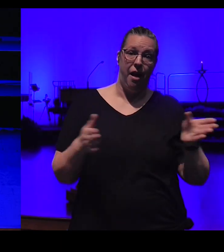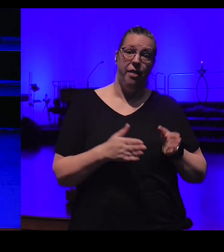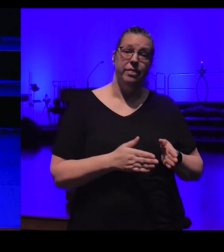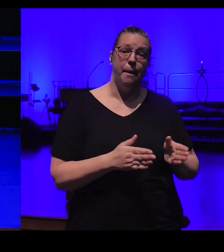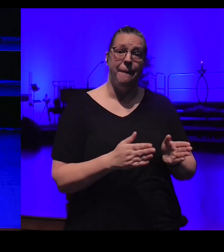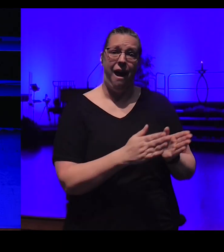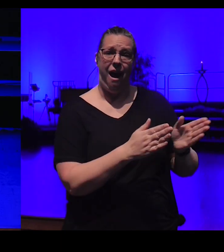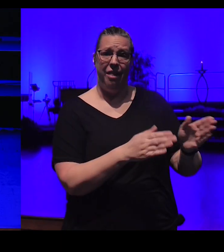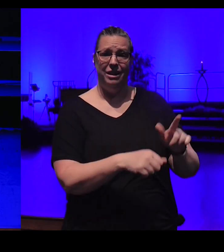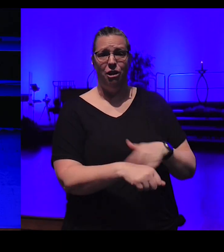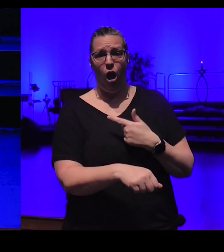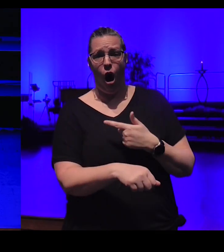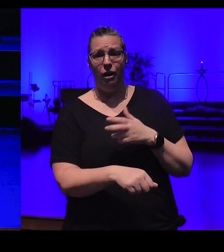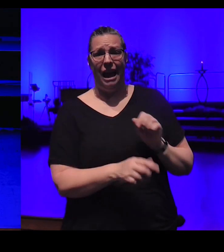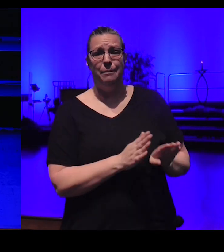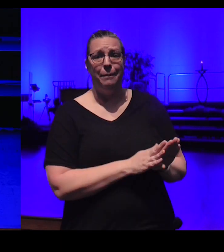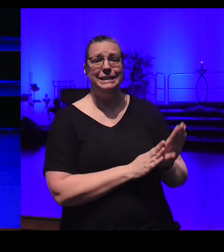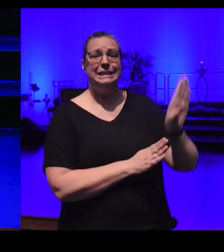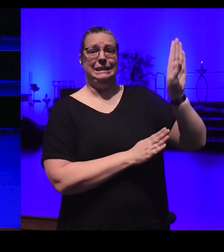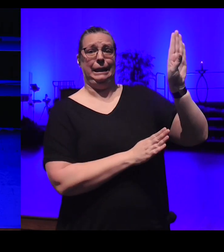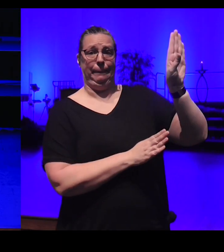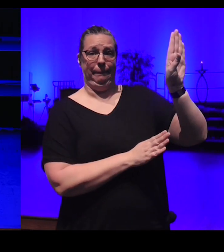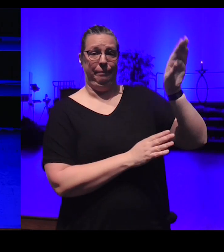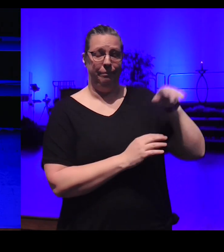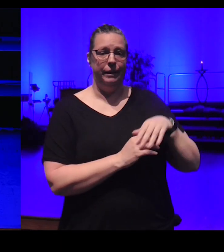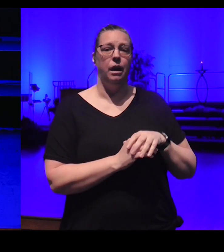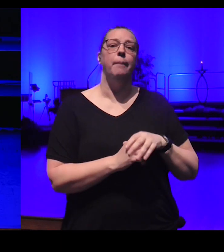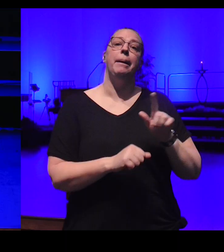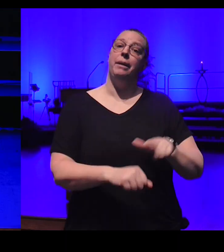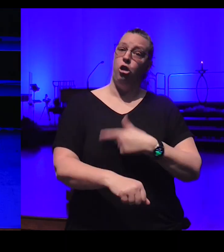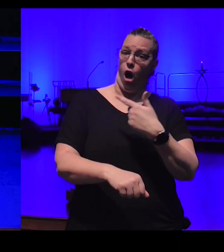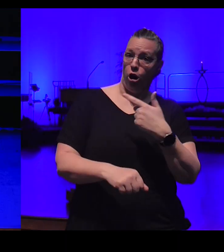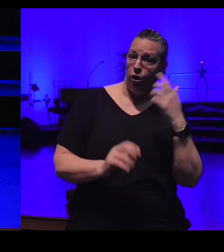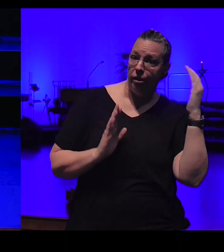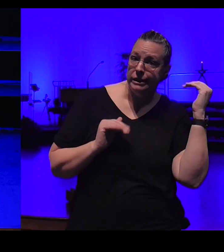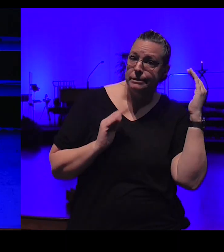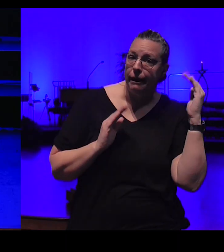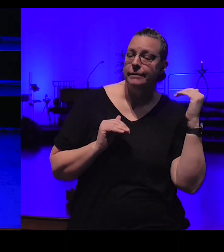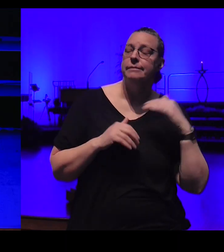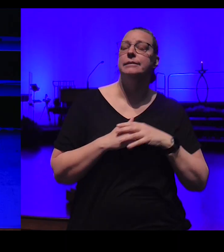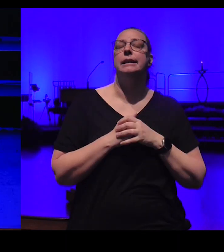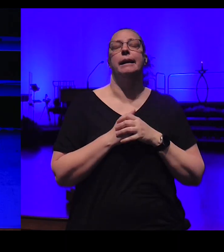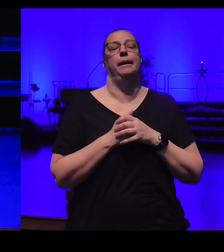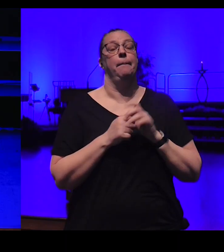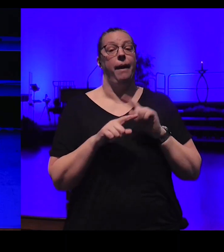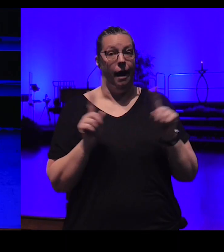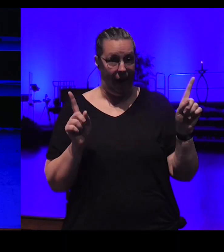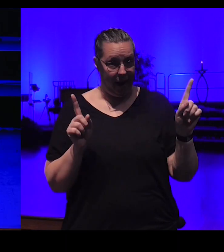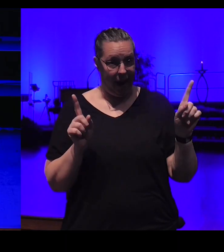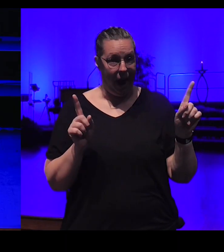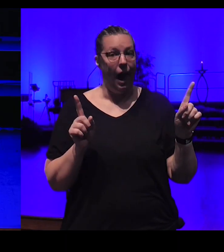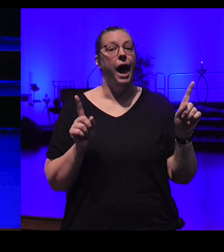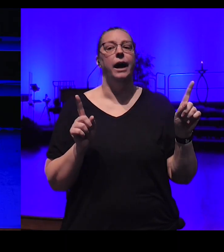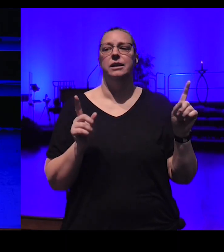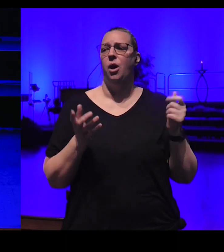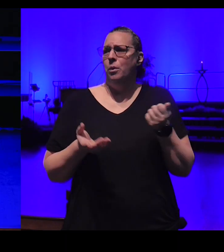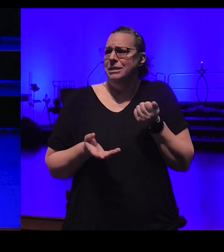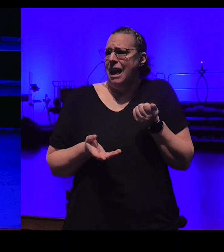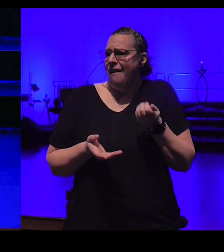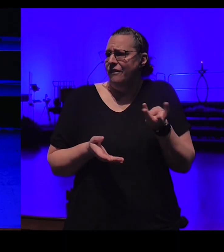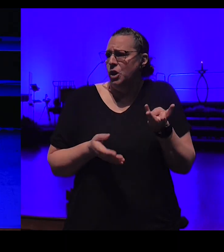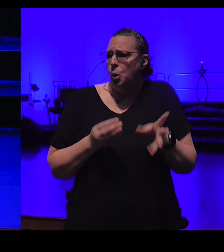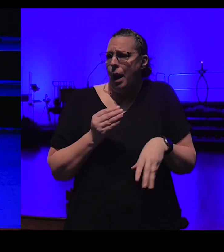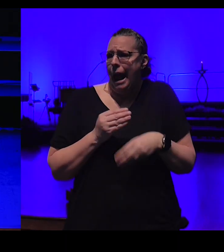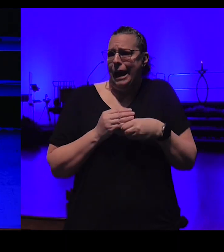be steep. And it may take a little bit longer than expected. But what's a few extra